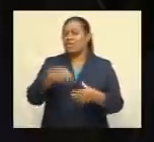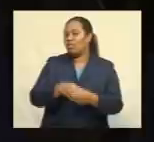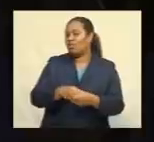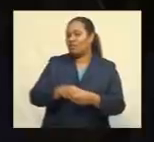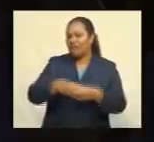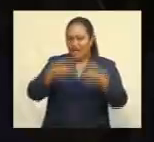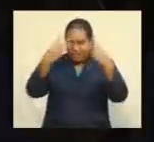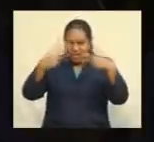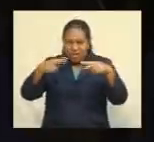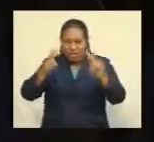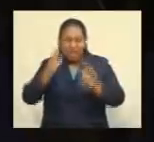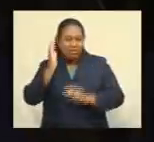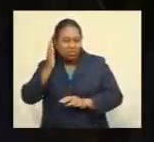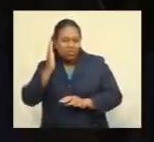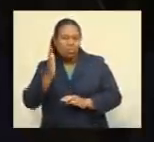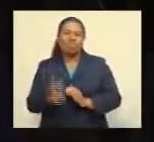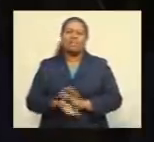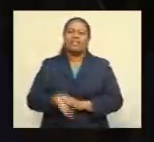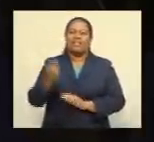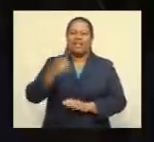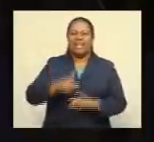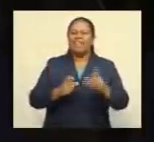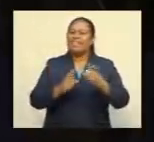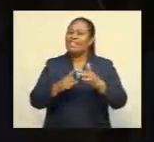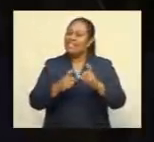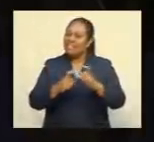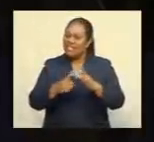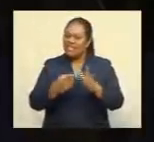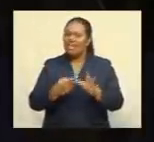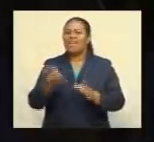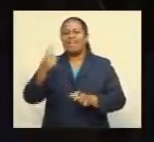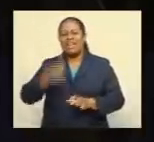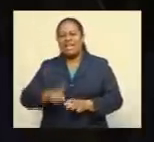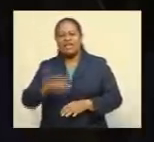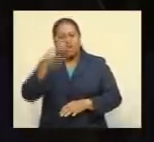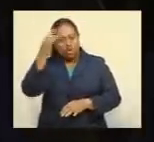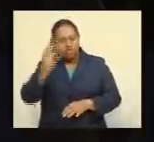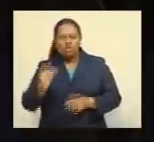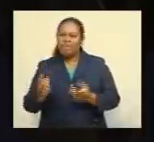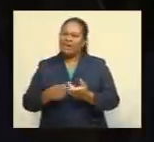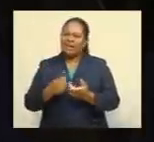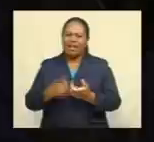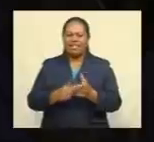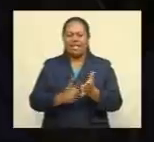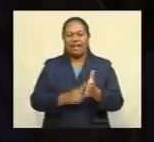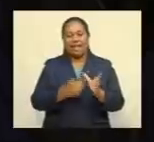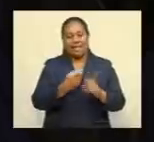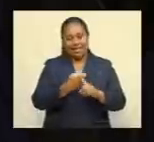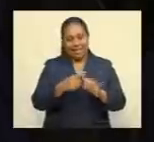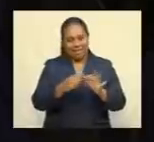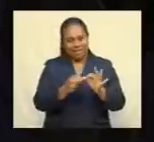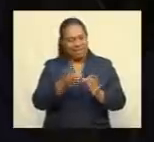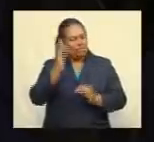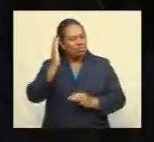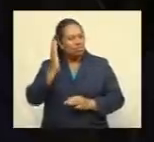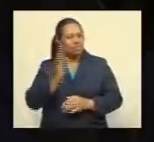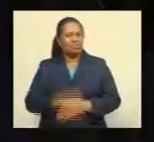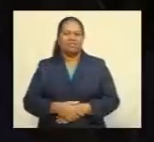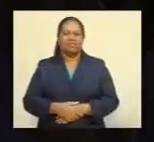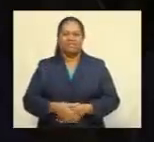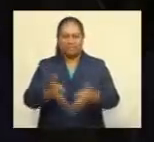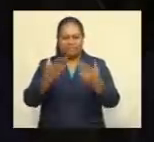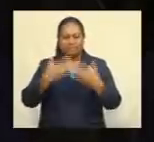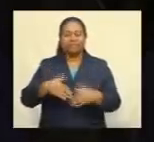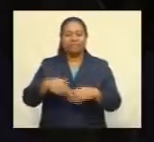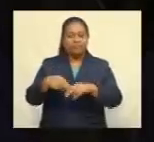Maopa Secondary, Vivia High School, Ratufino Secondary, and Rotuma High School. Now, Fiji's Secondary School Athletics